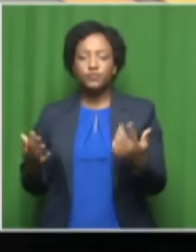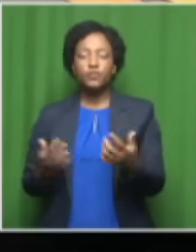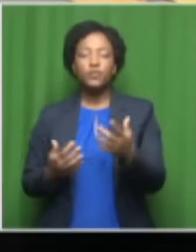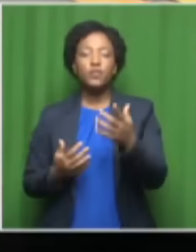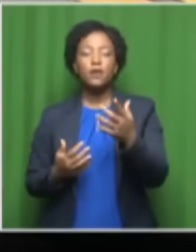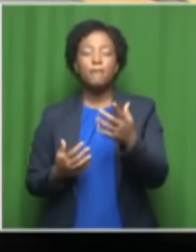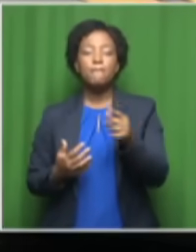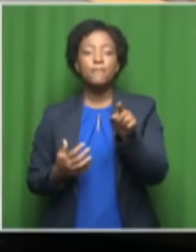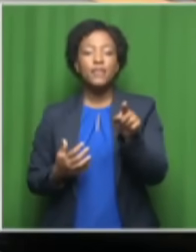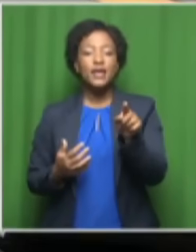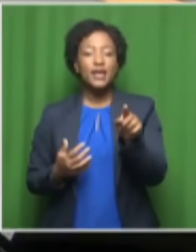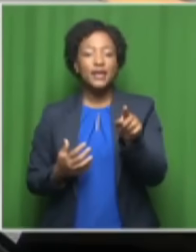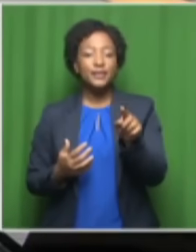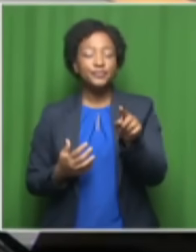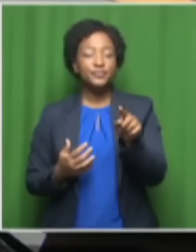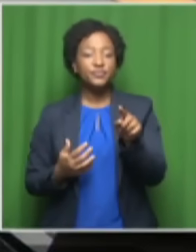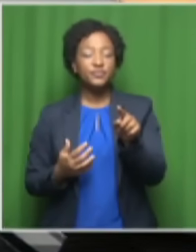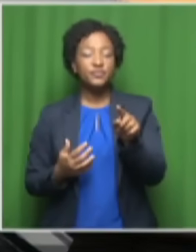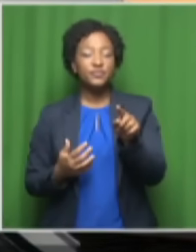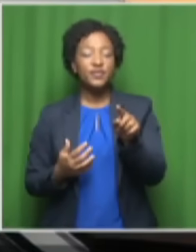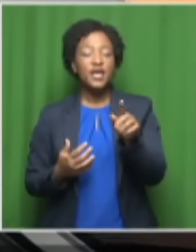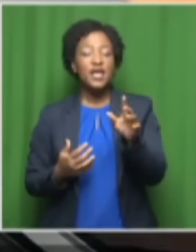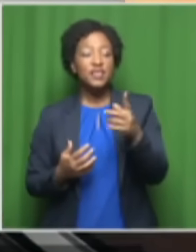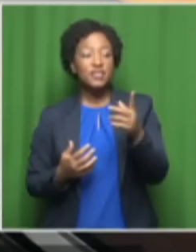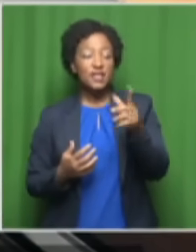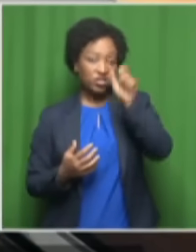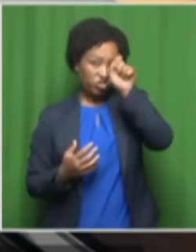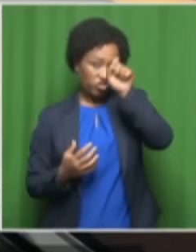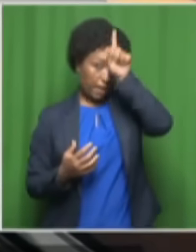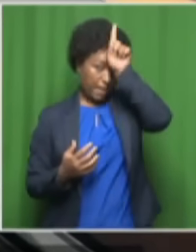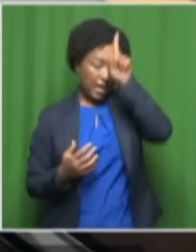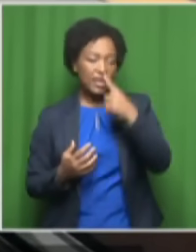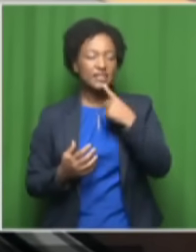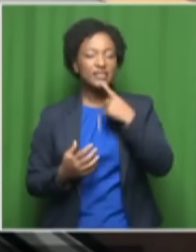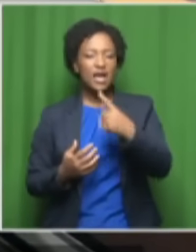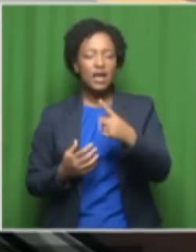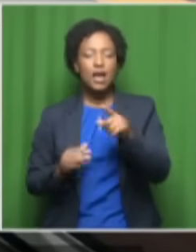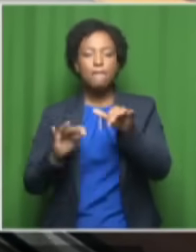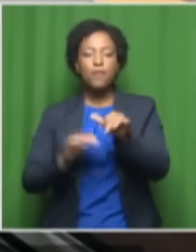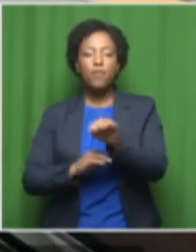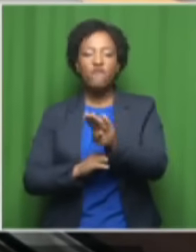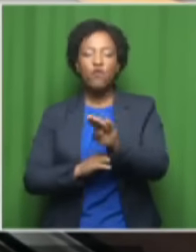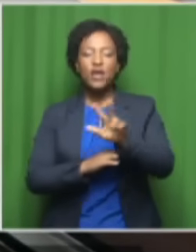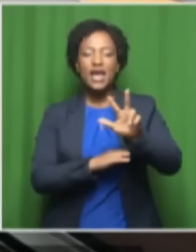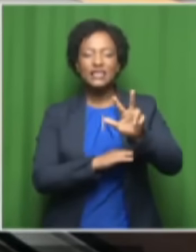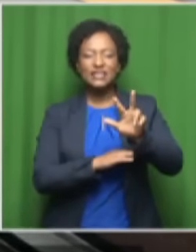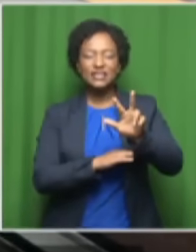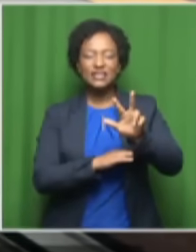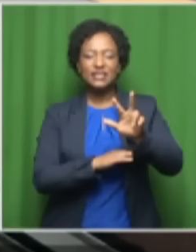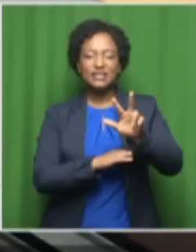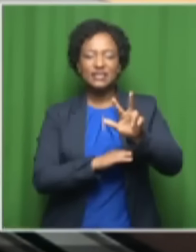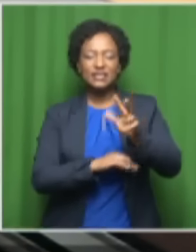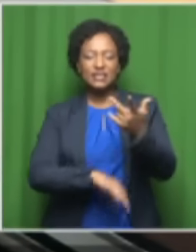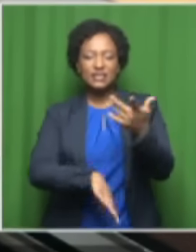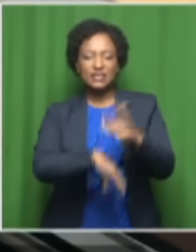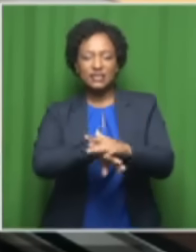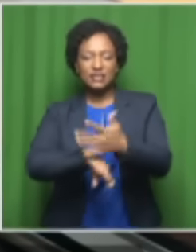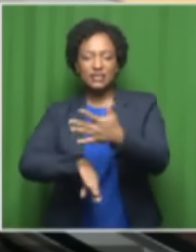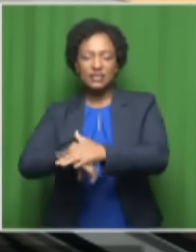this. They said the Genocide Convention of 48 was actually confined to the